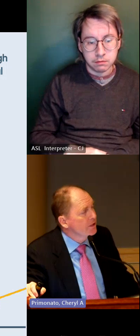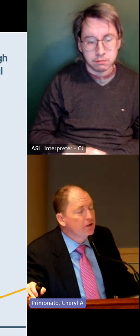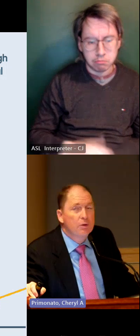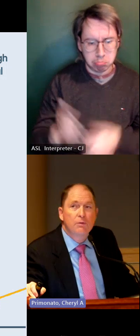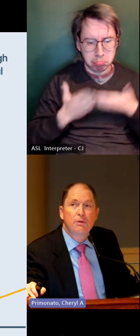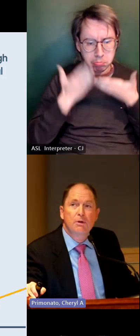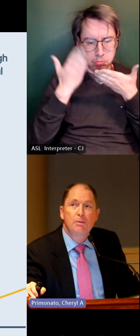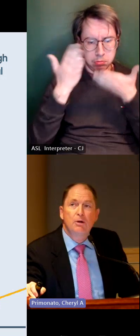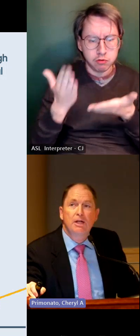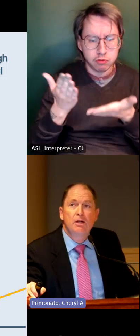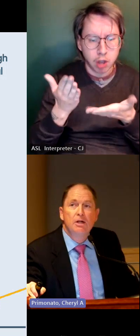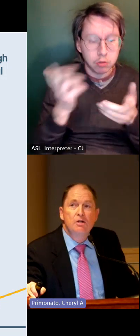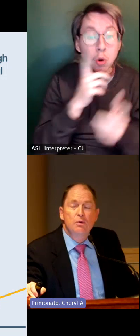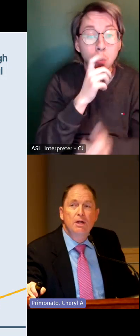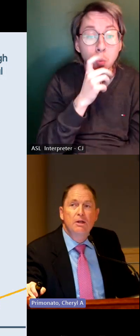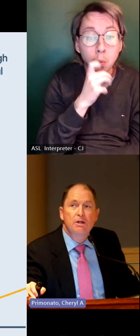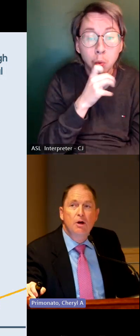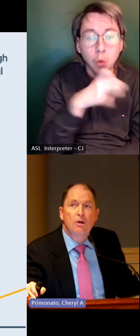an estimated total of